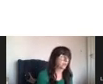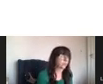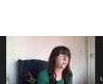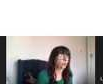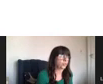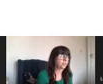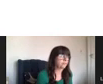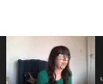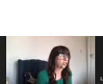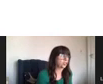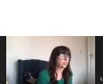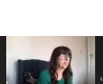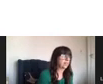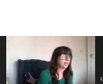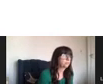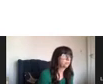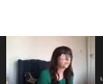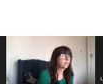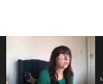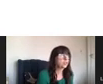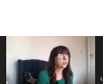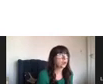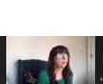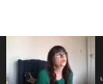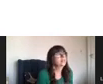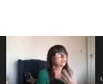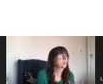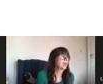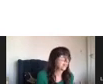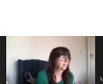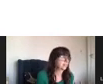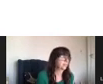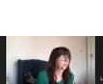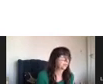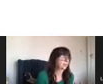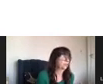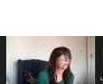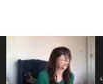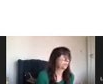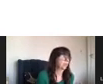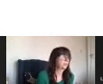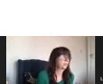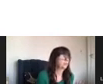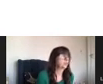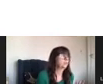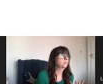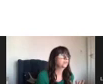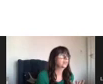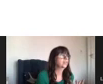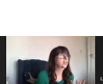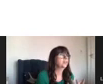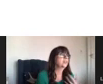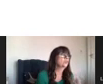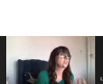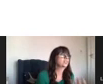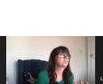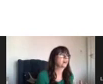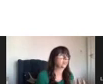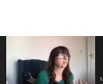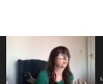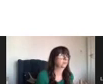sense, I suppose, of all this information here now, we need to look at identity in order to do that. So